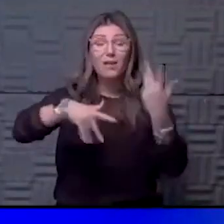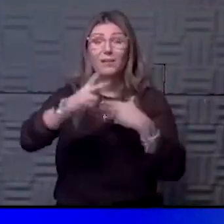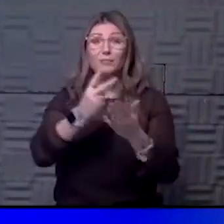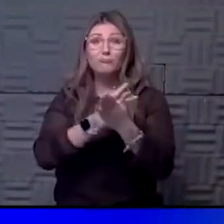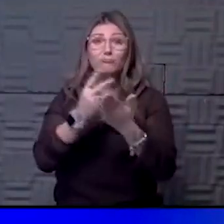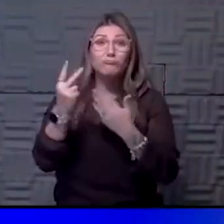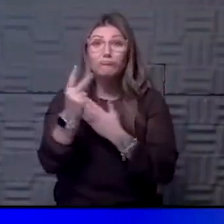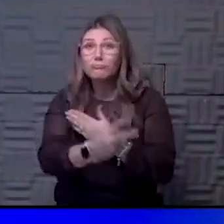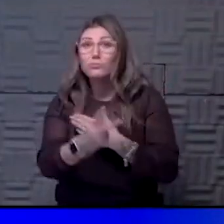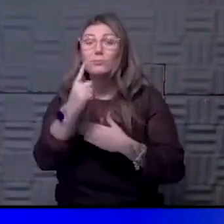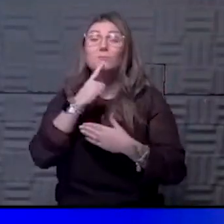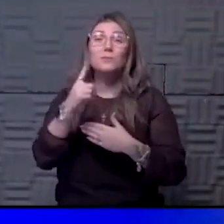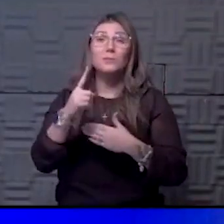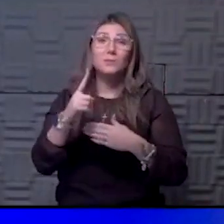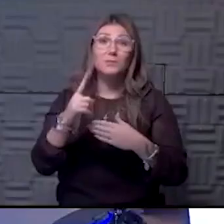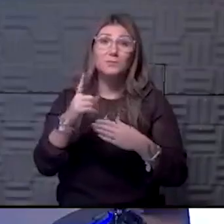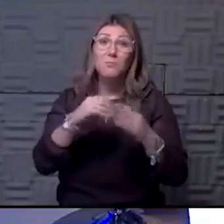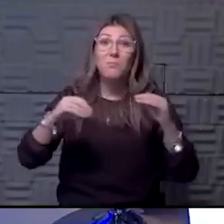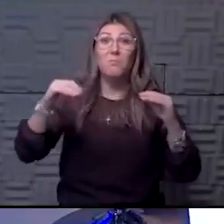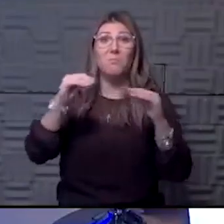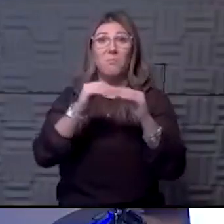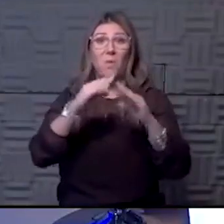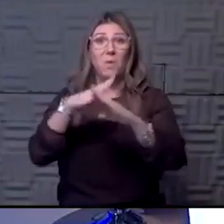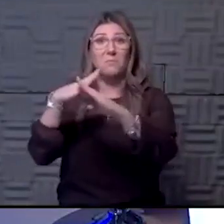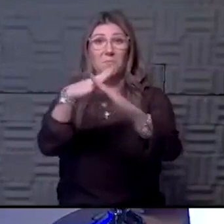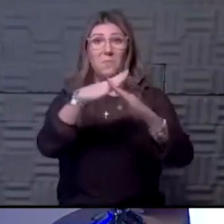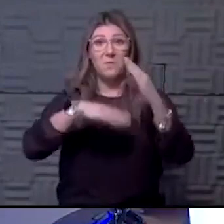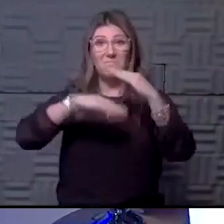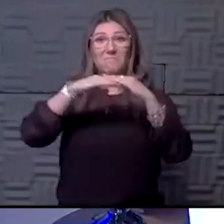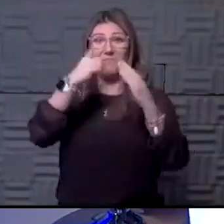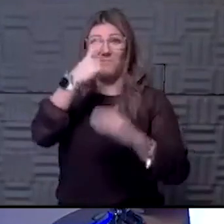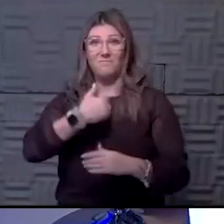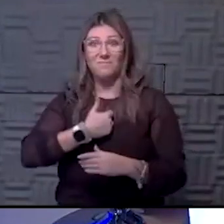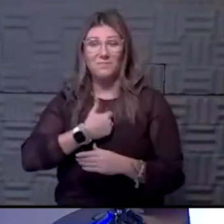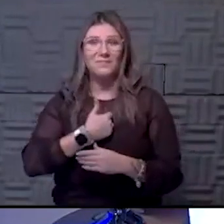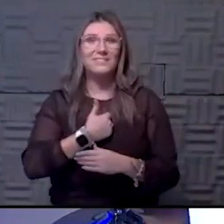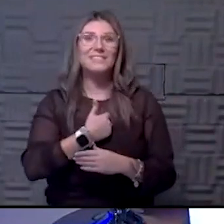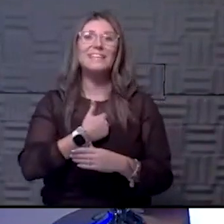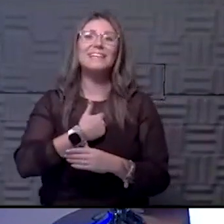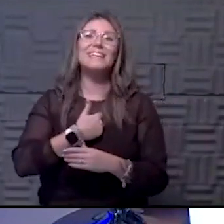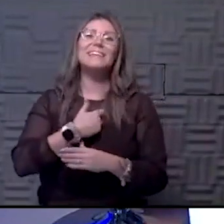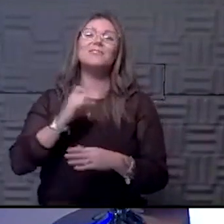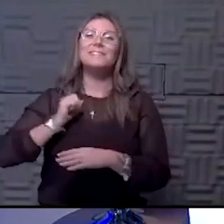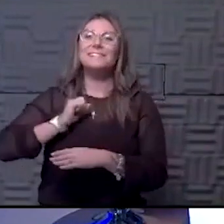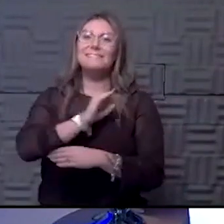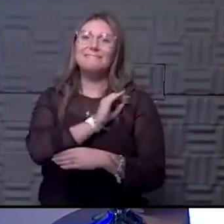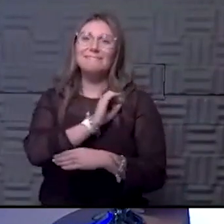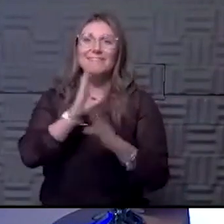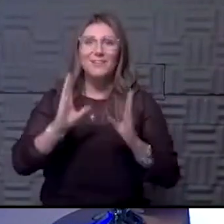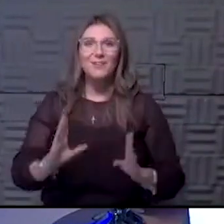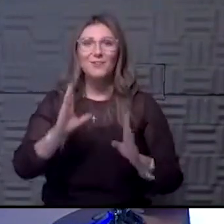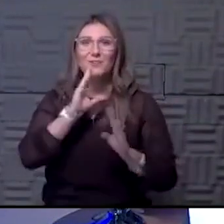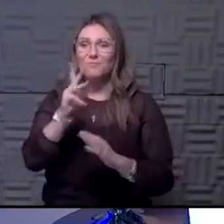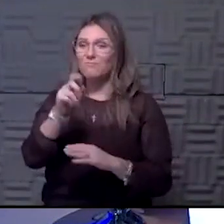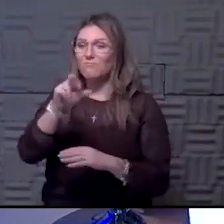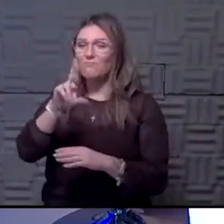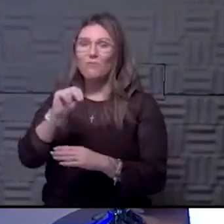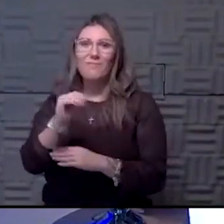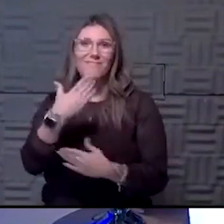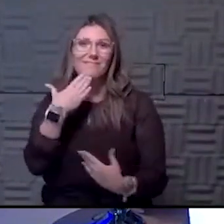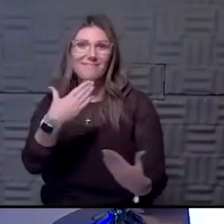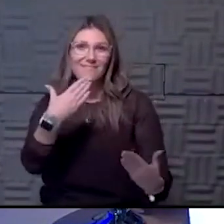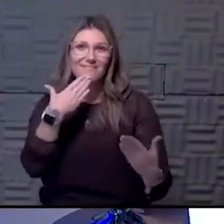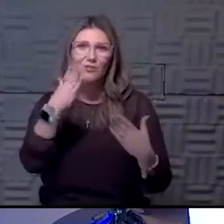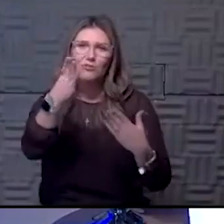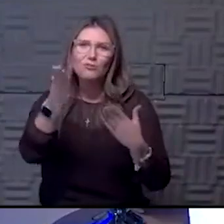have maximal immunity. Yeah, that is the best. All right. Well, Senator Moran, welcome back. Again, thank you for your service to our state and to